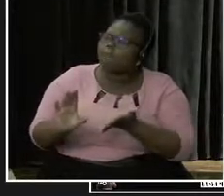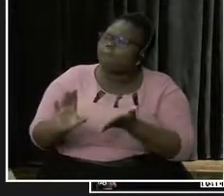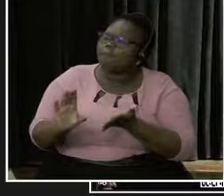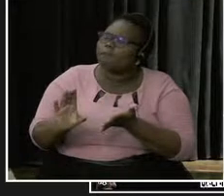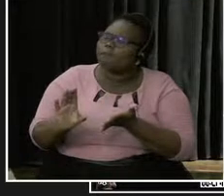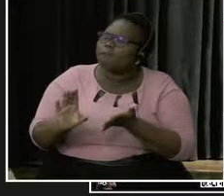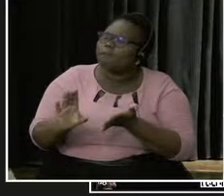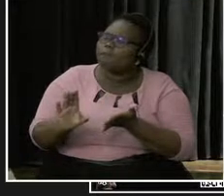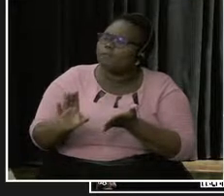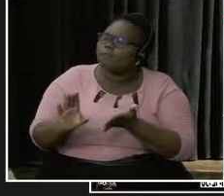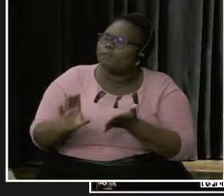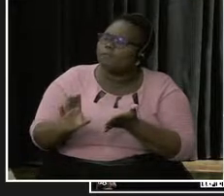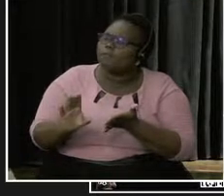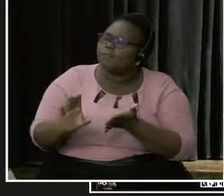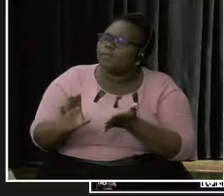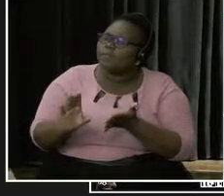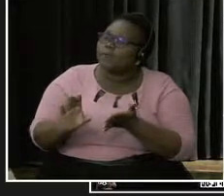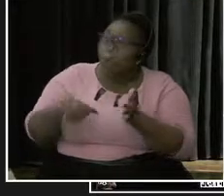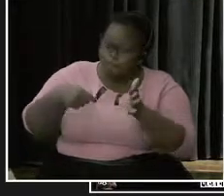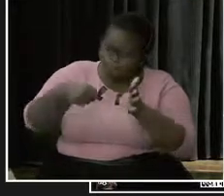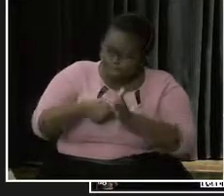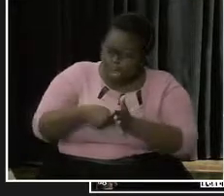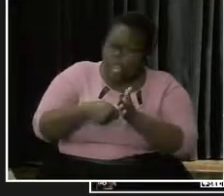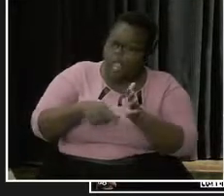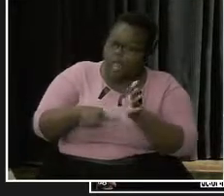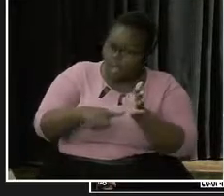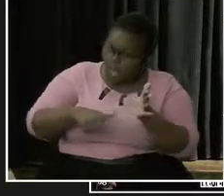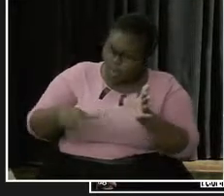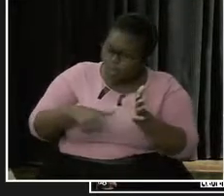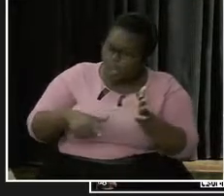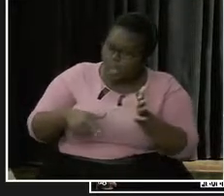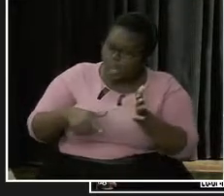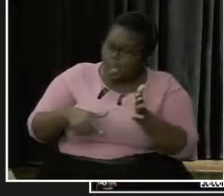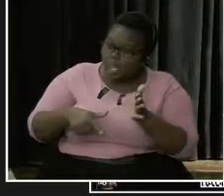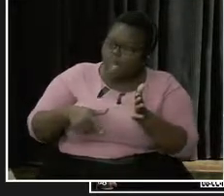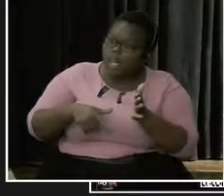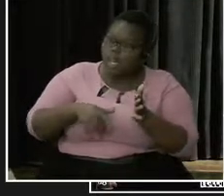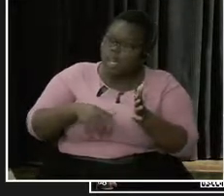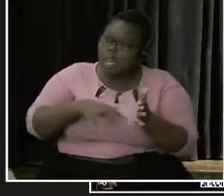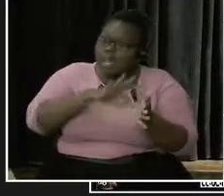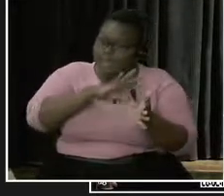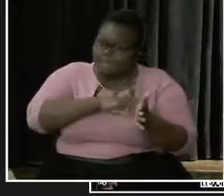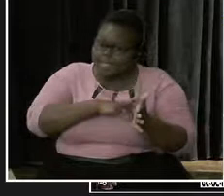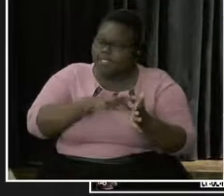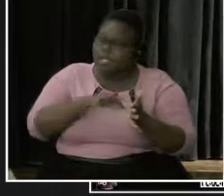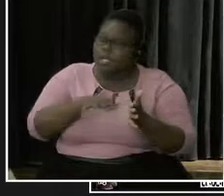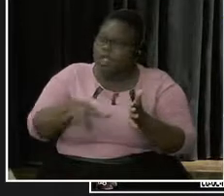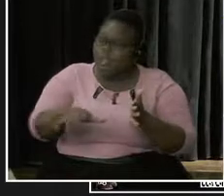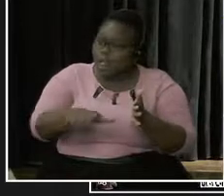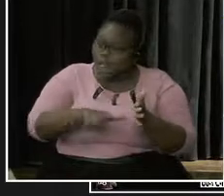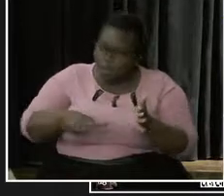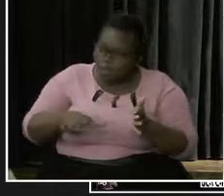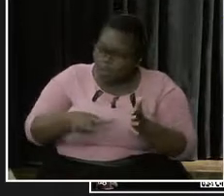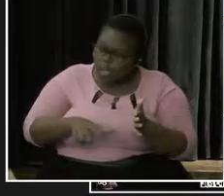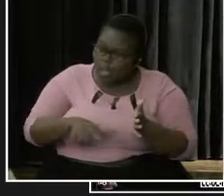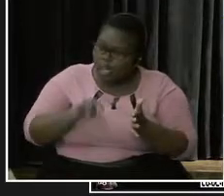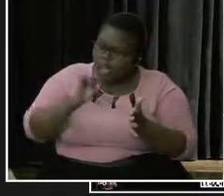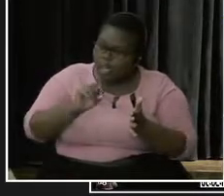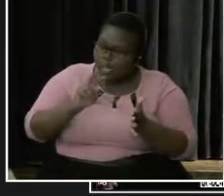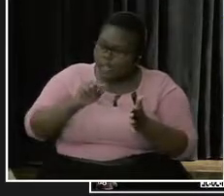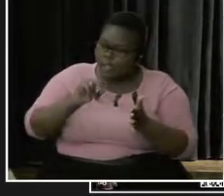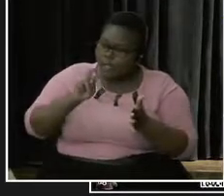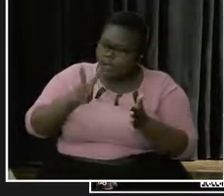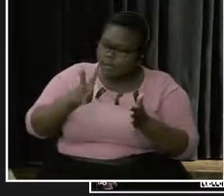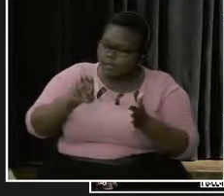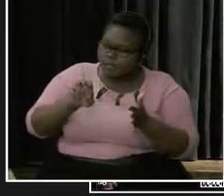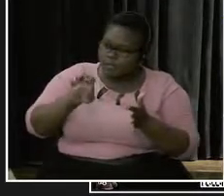buy local, invest local. And I thought it important to raise it at this juncture, because as all